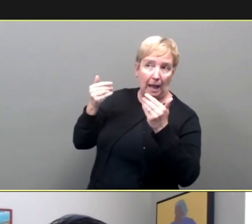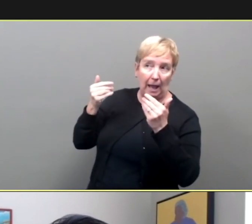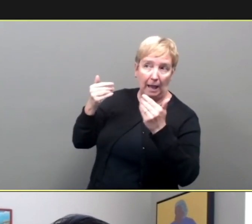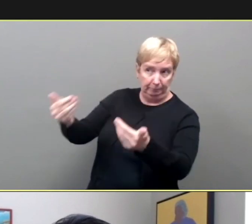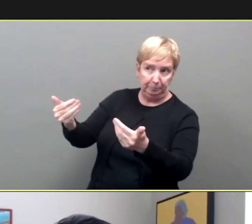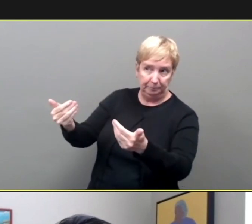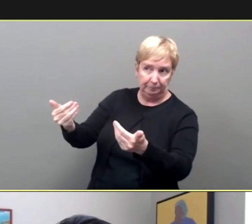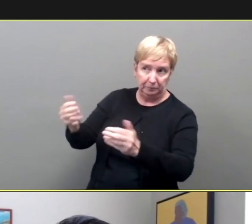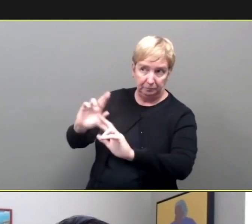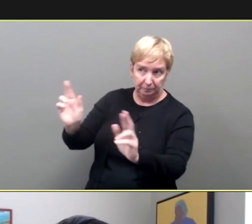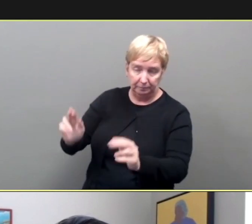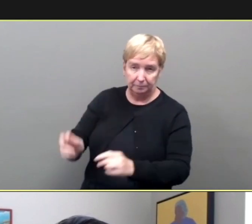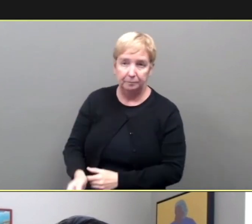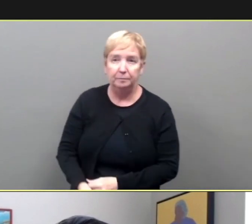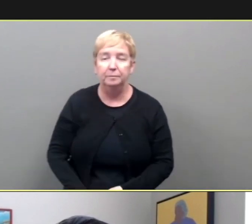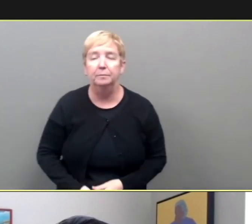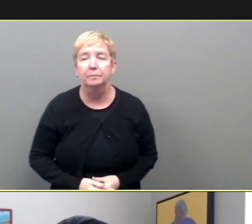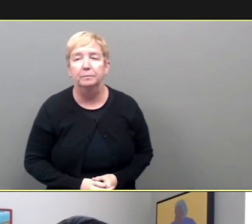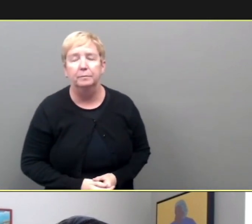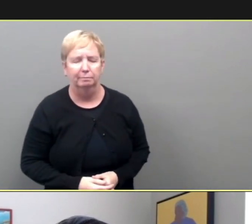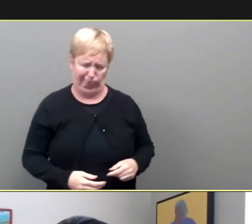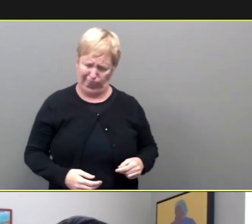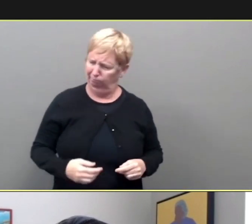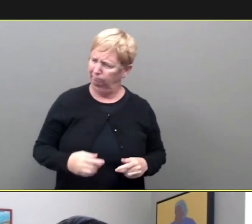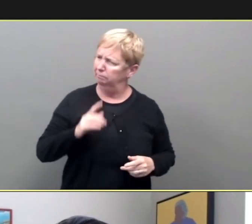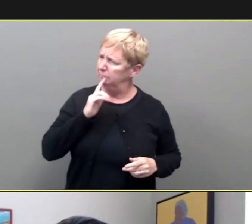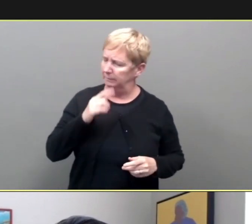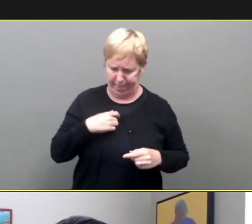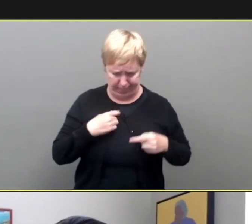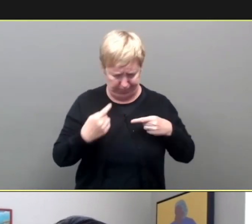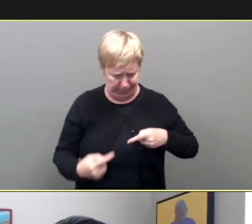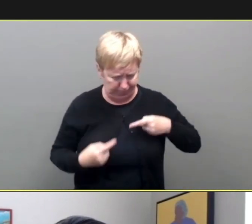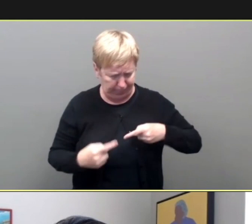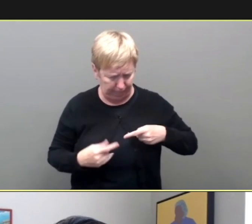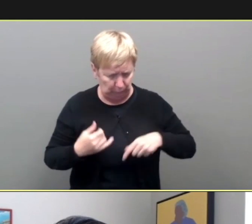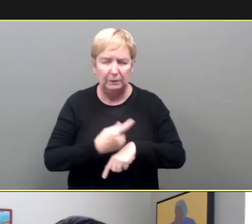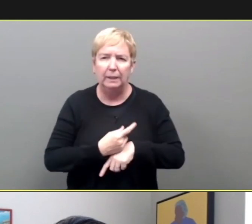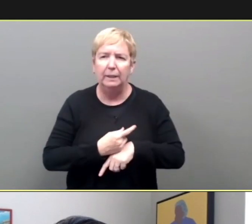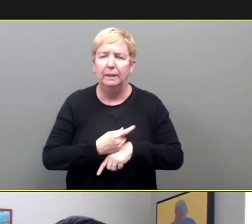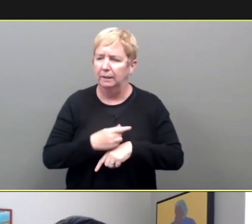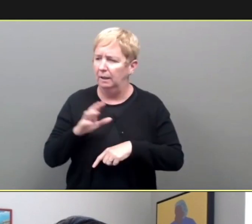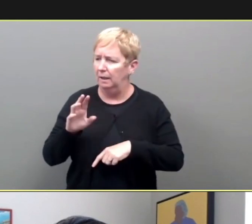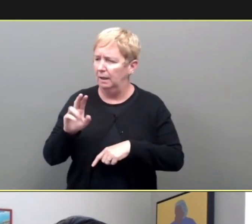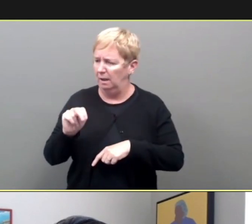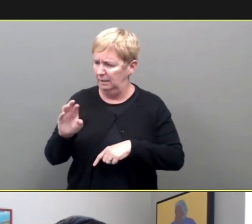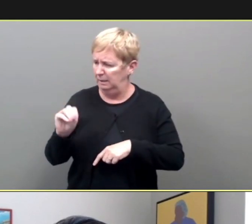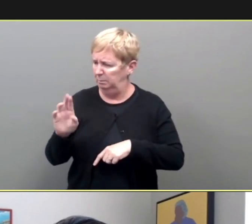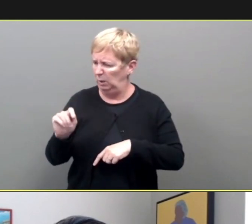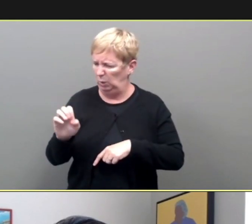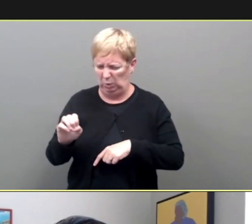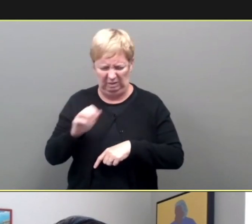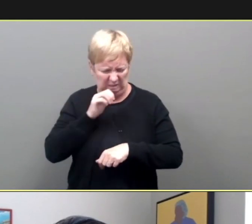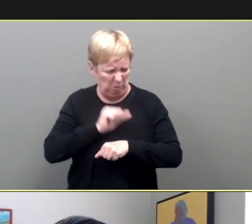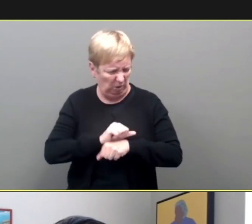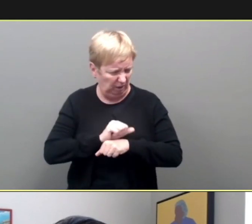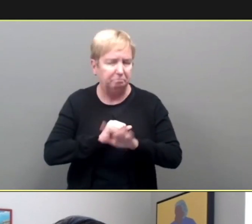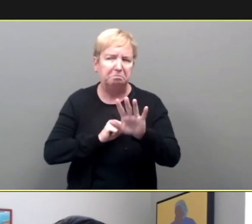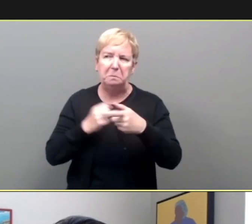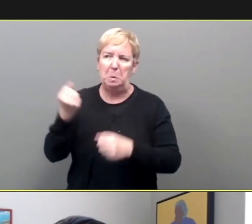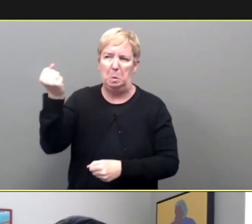unmuted. Actually, I'm having a little trouble with the unmute options. Let me try some other things here, just a